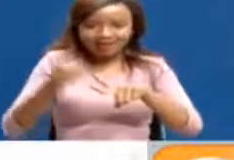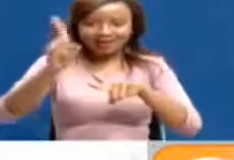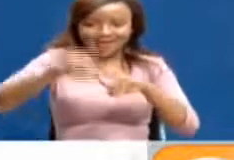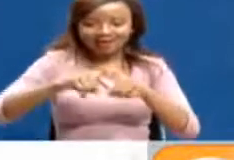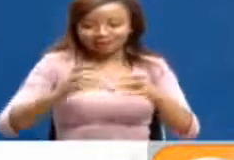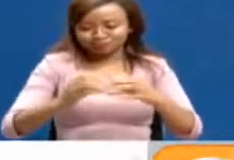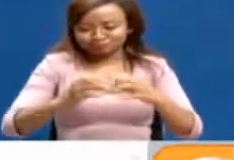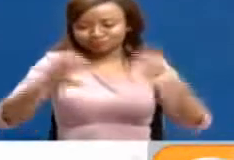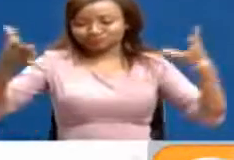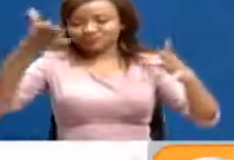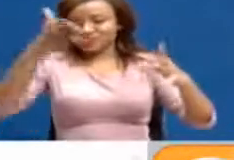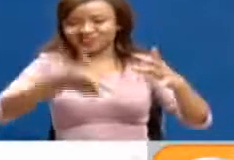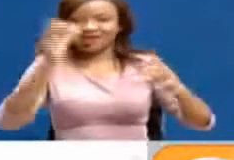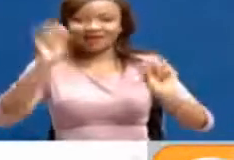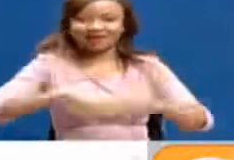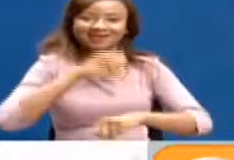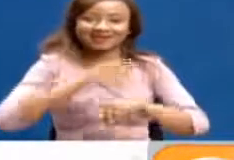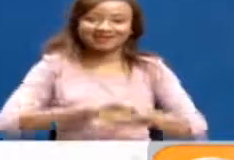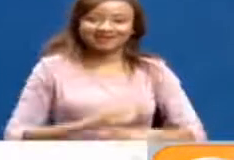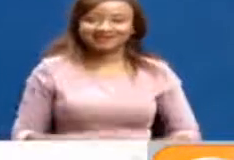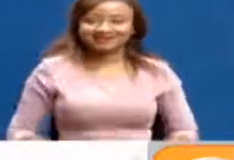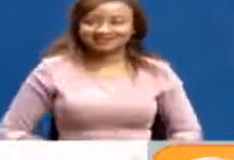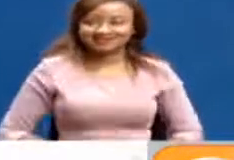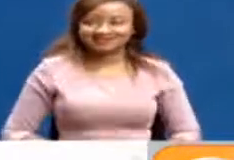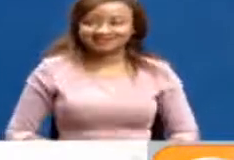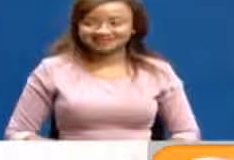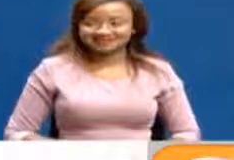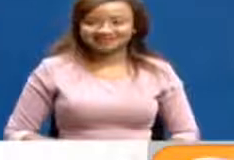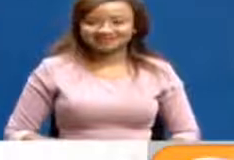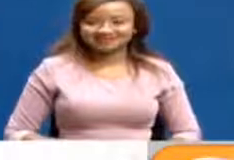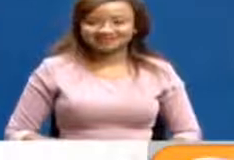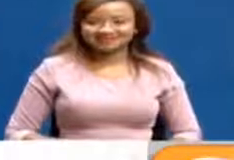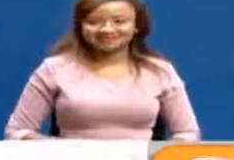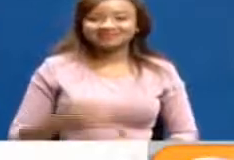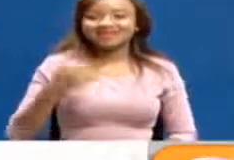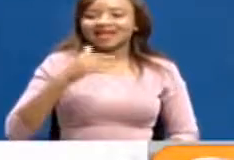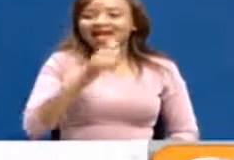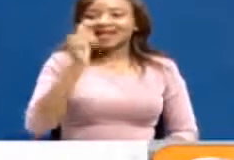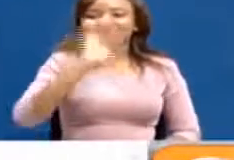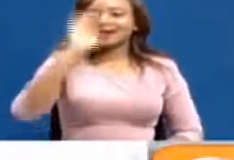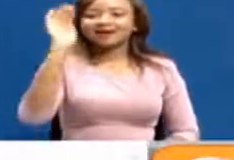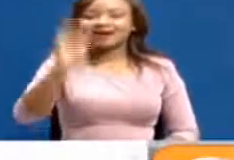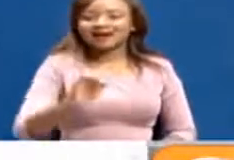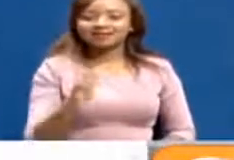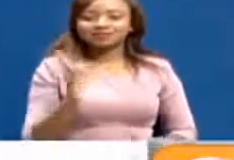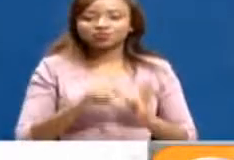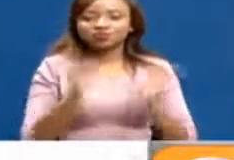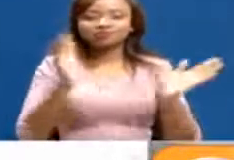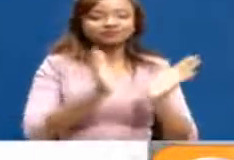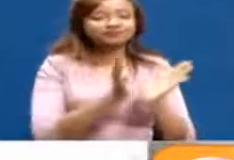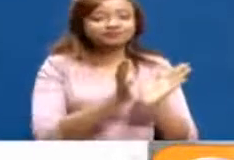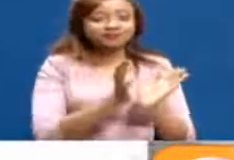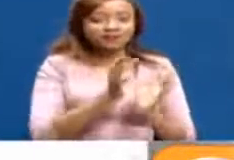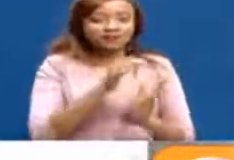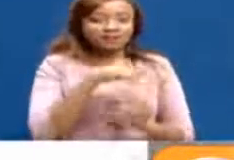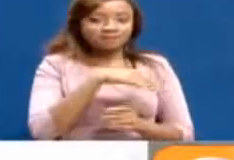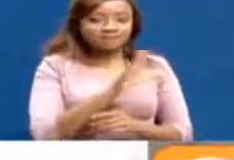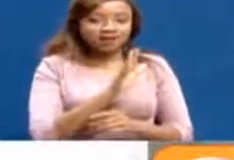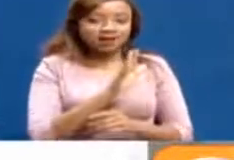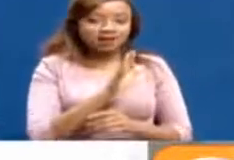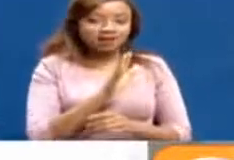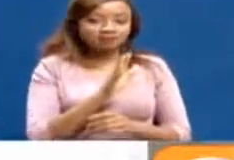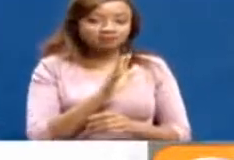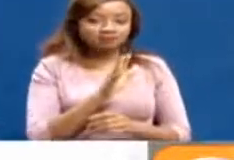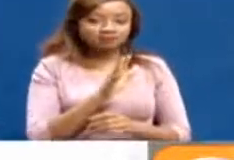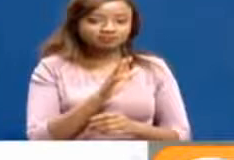Ujaza kibaba. I hear you. Listen, Senator, I can't let you go without asking you this question. The general has taken over Nairobi County